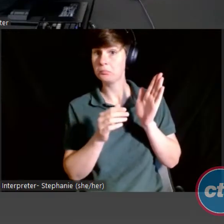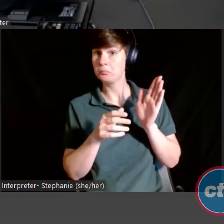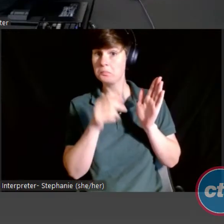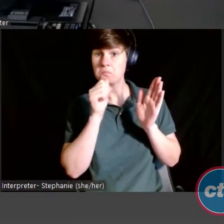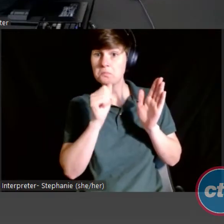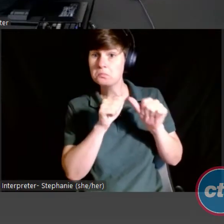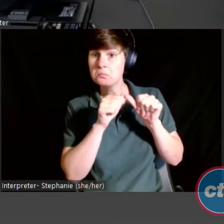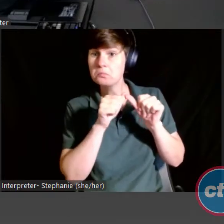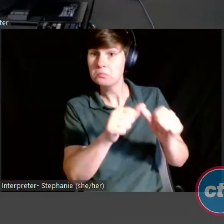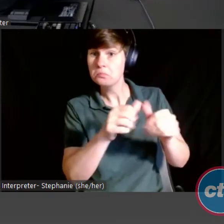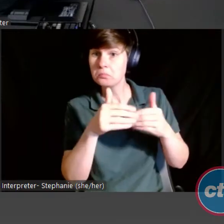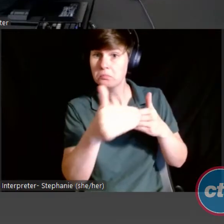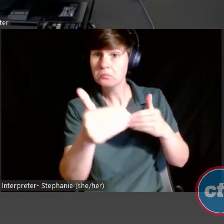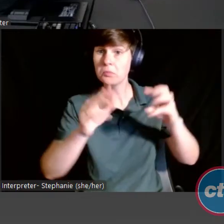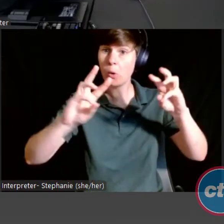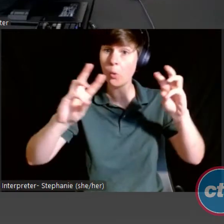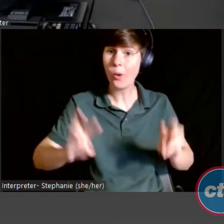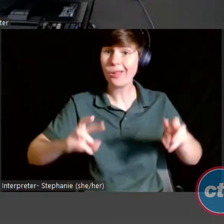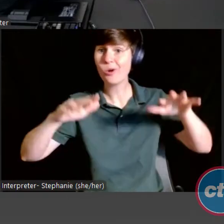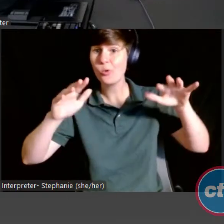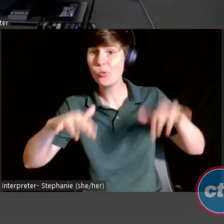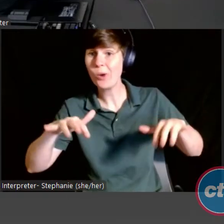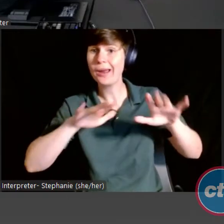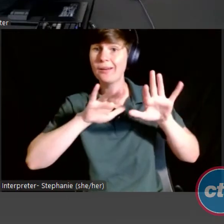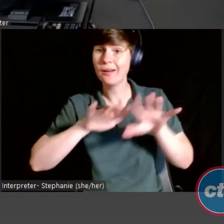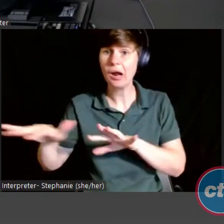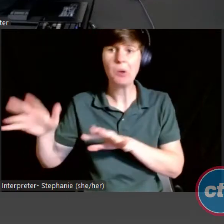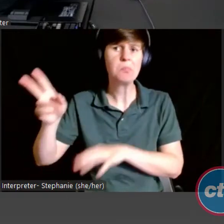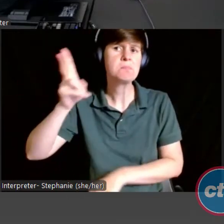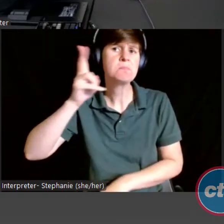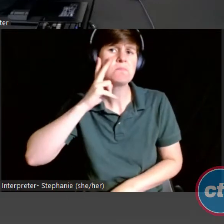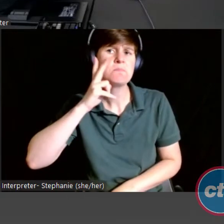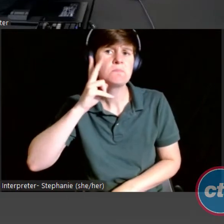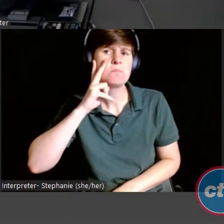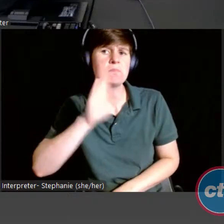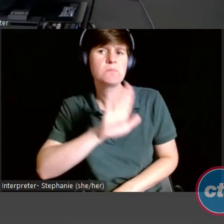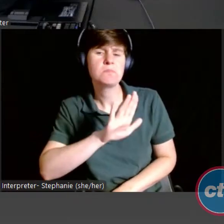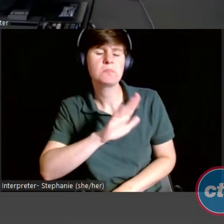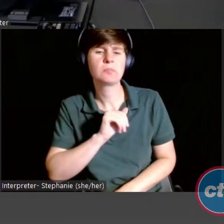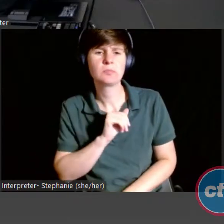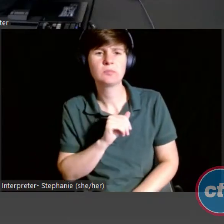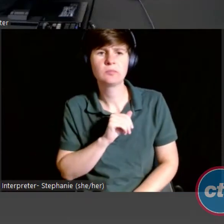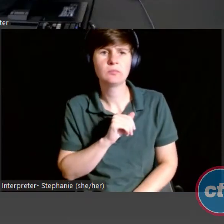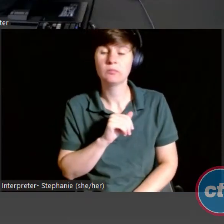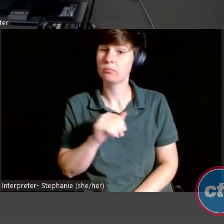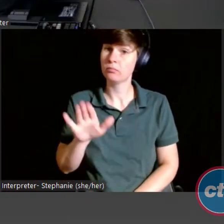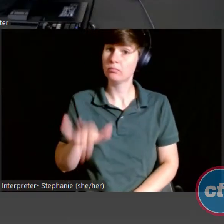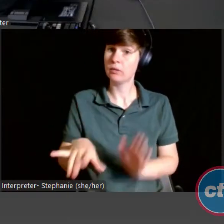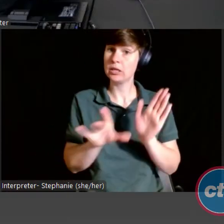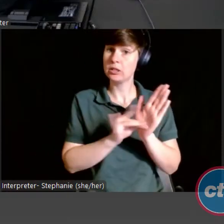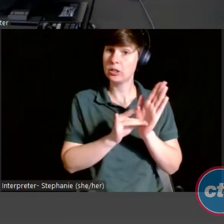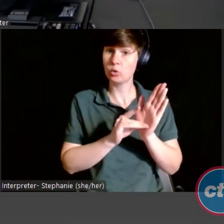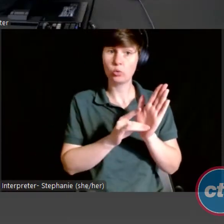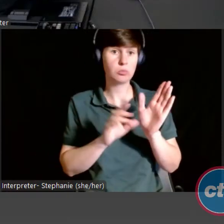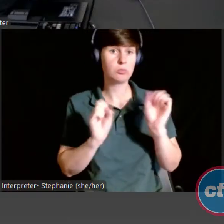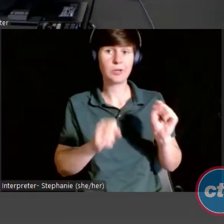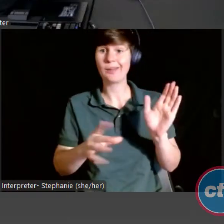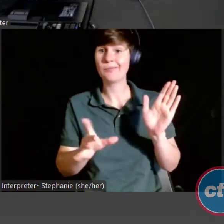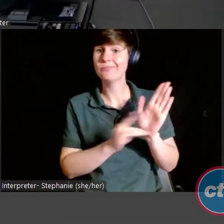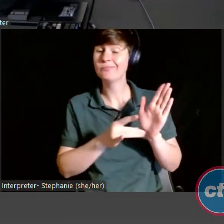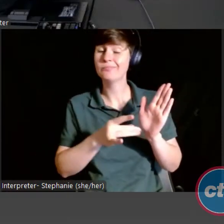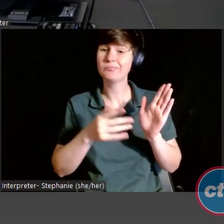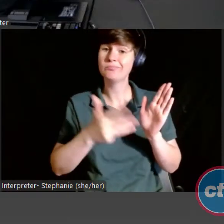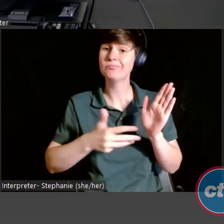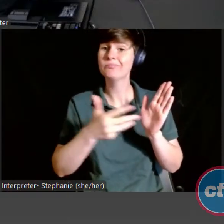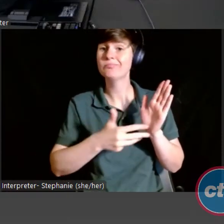is going to hinge on whether you can put these stickers out and have them stay out and not have too